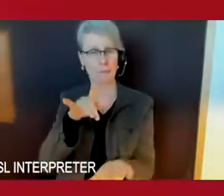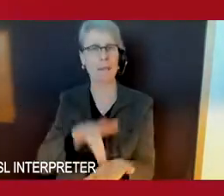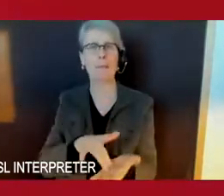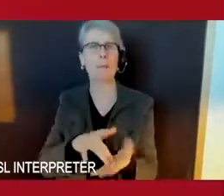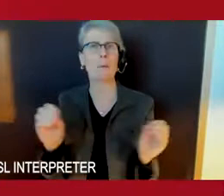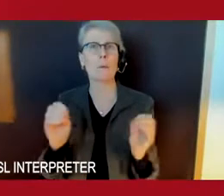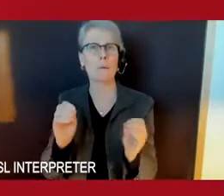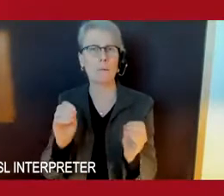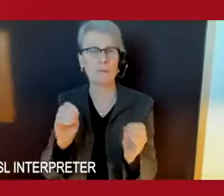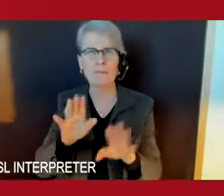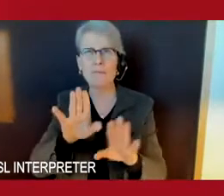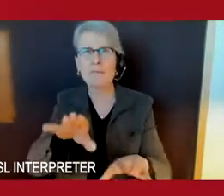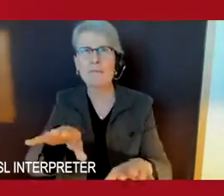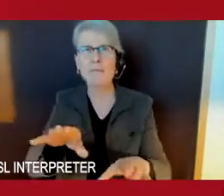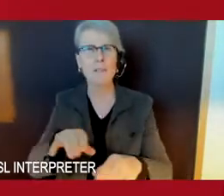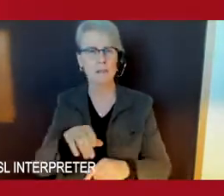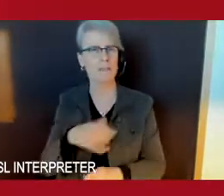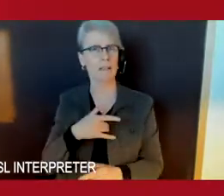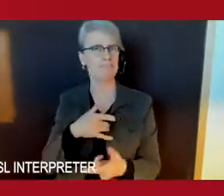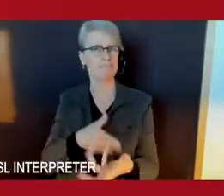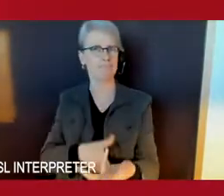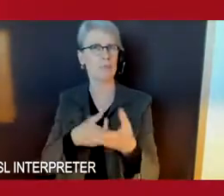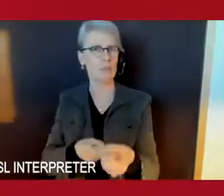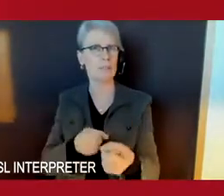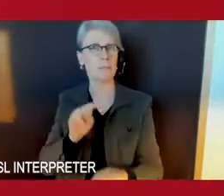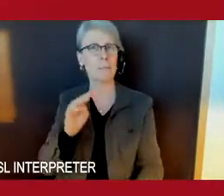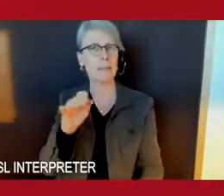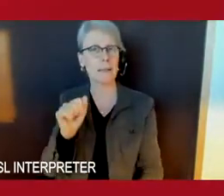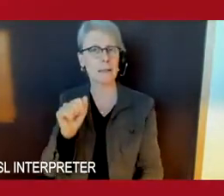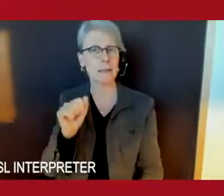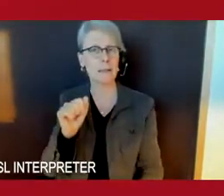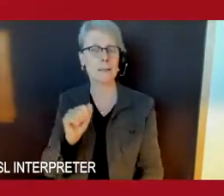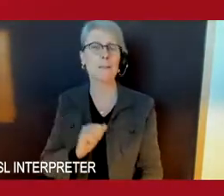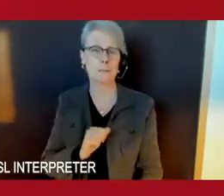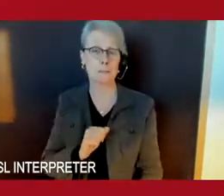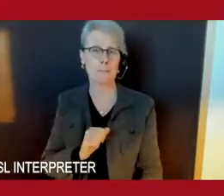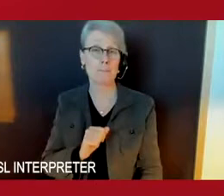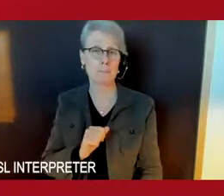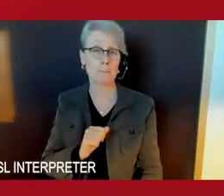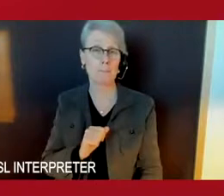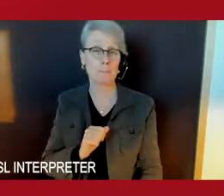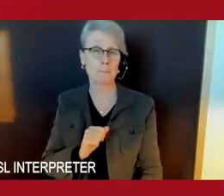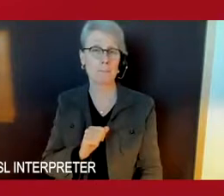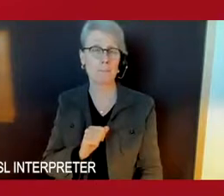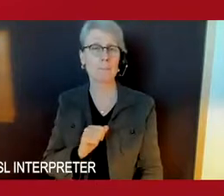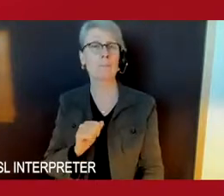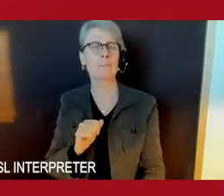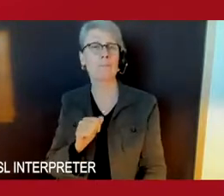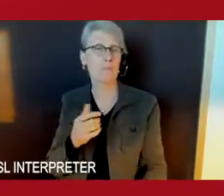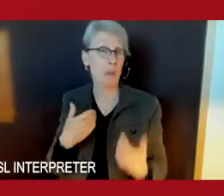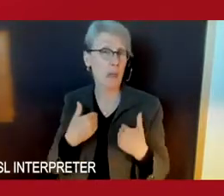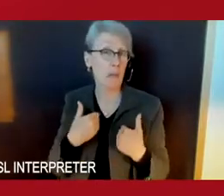And this is creating deep distrust. And there is a really